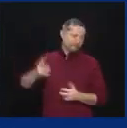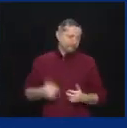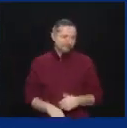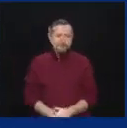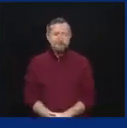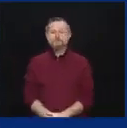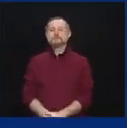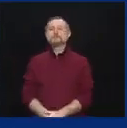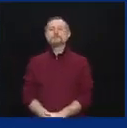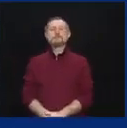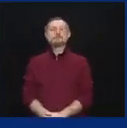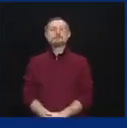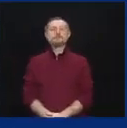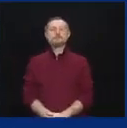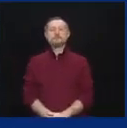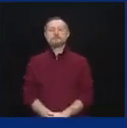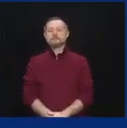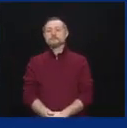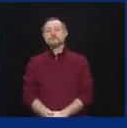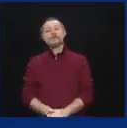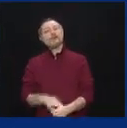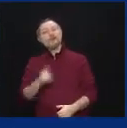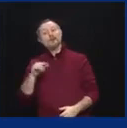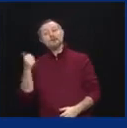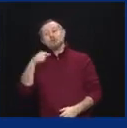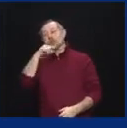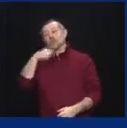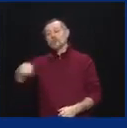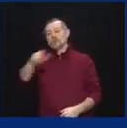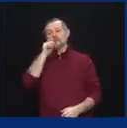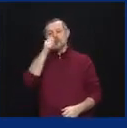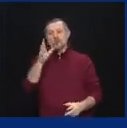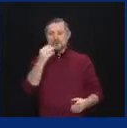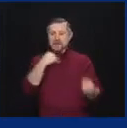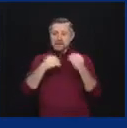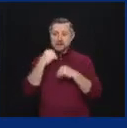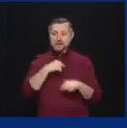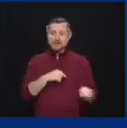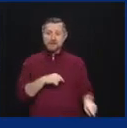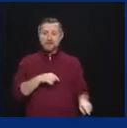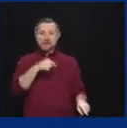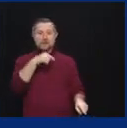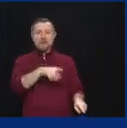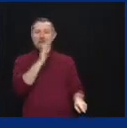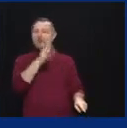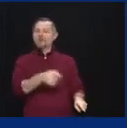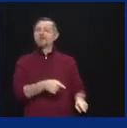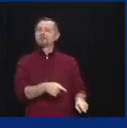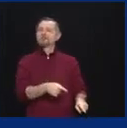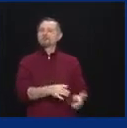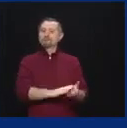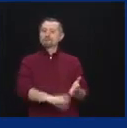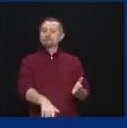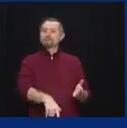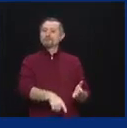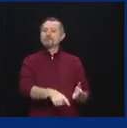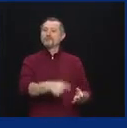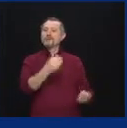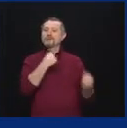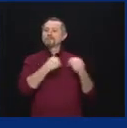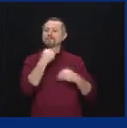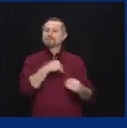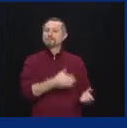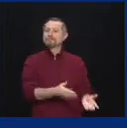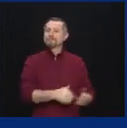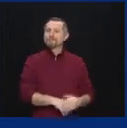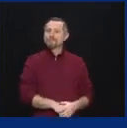But while some other turkeys tomorrow are not quite as lucky, this wonderful turkey will be actually chowing down on what they eat, bangers and mash. You know, how exciting. Do you ever